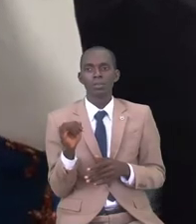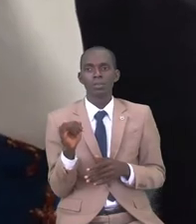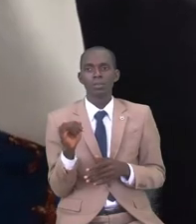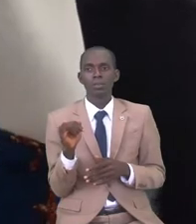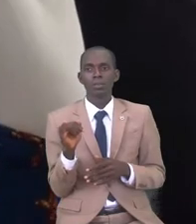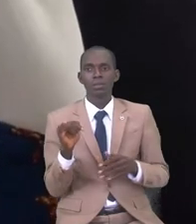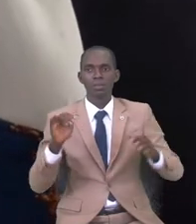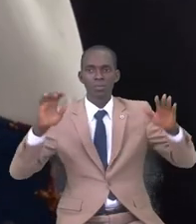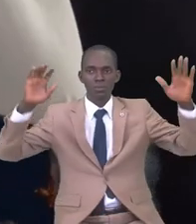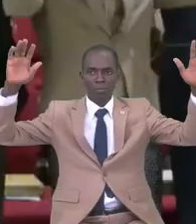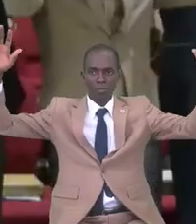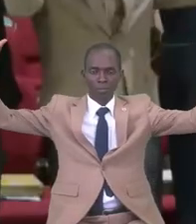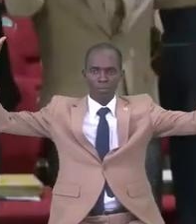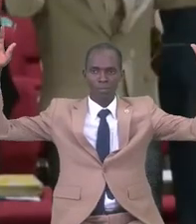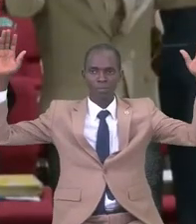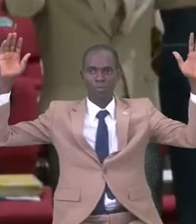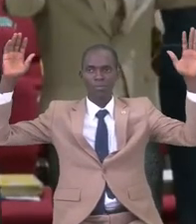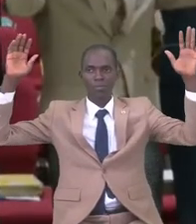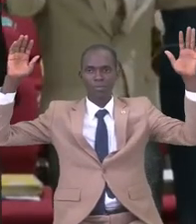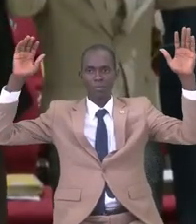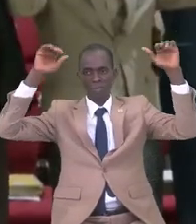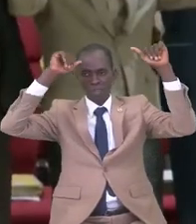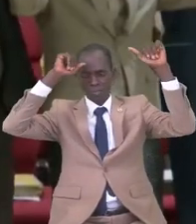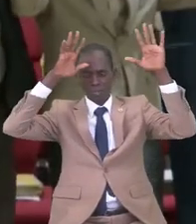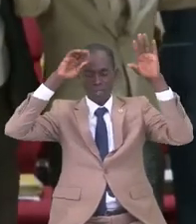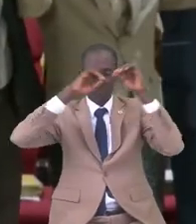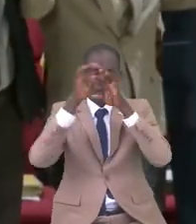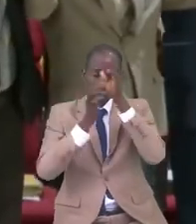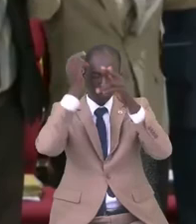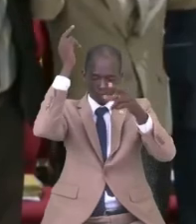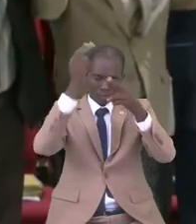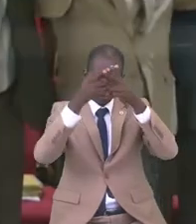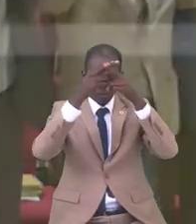Raise up that hand. Father, in Jesus' name,